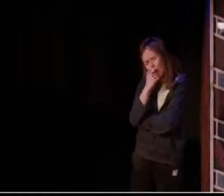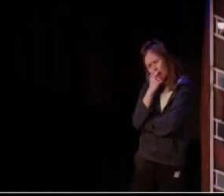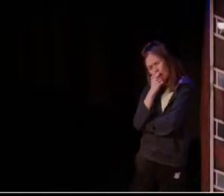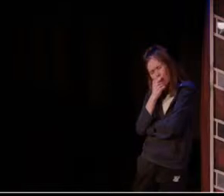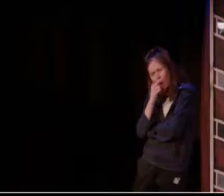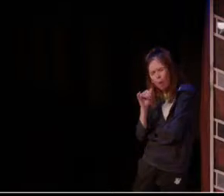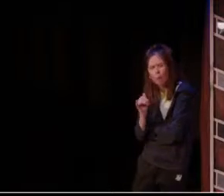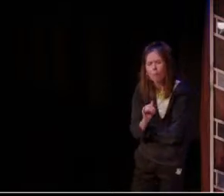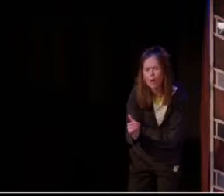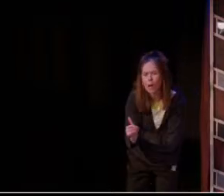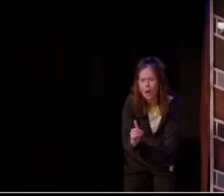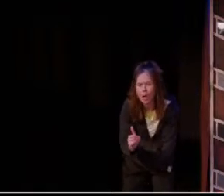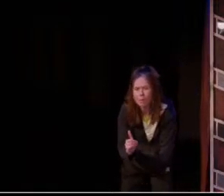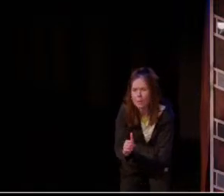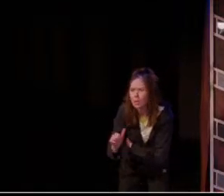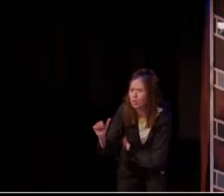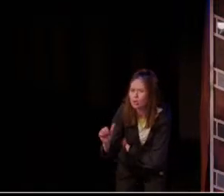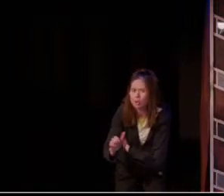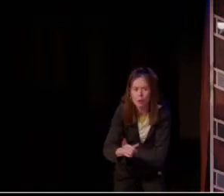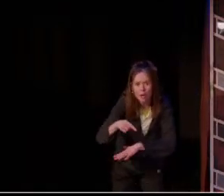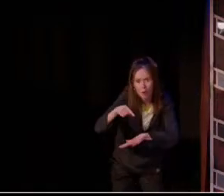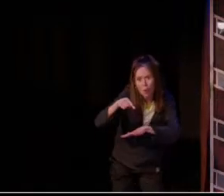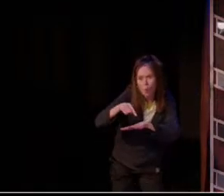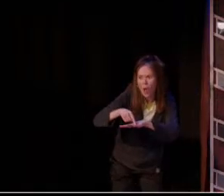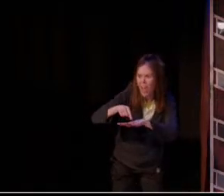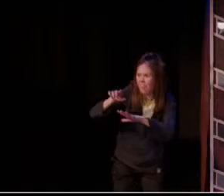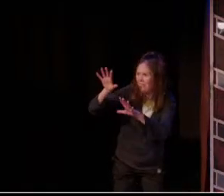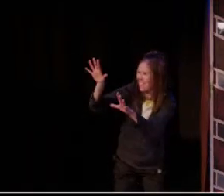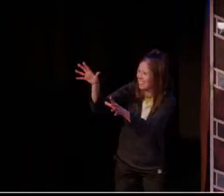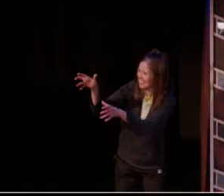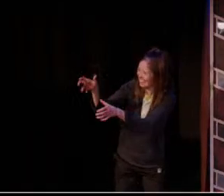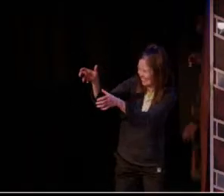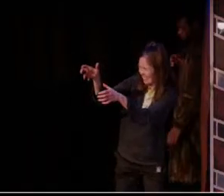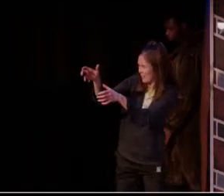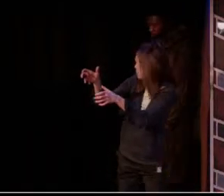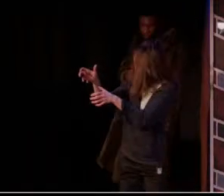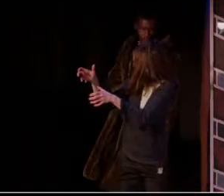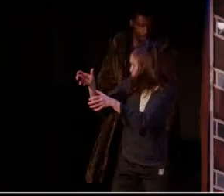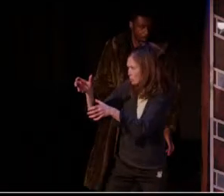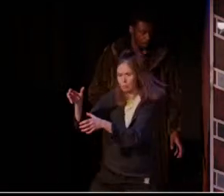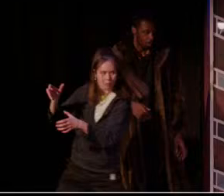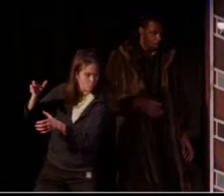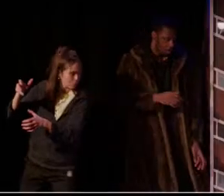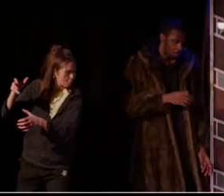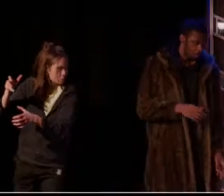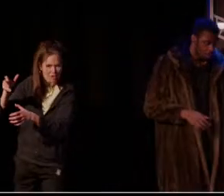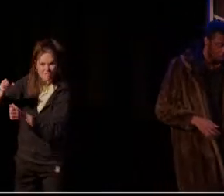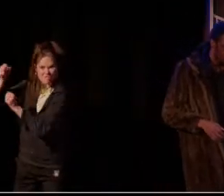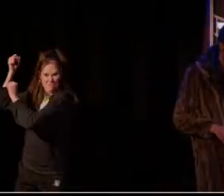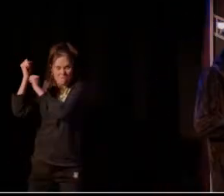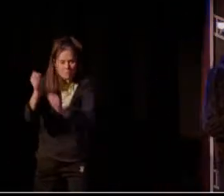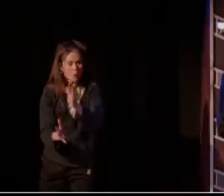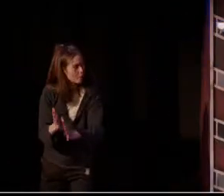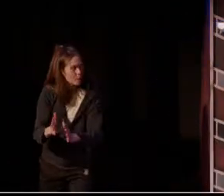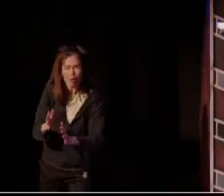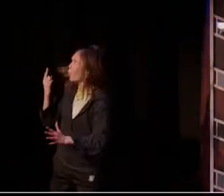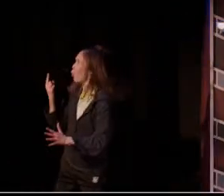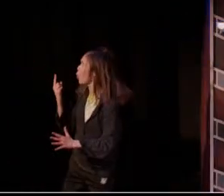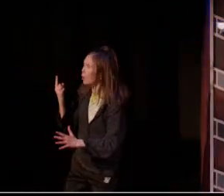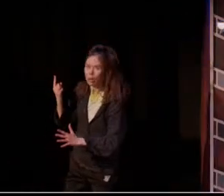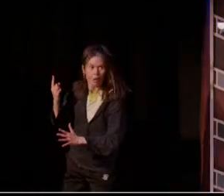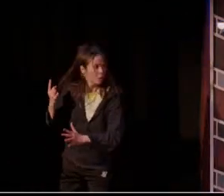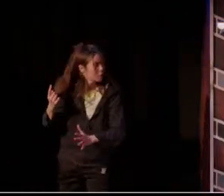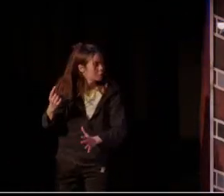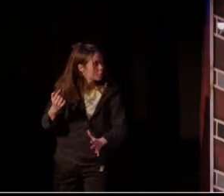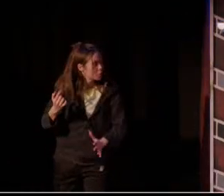Thrown in a fire. A modicum of my rest might be returned to me. Who's that?